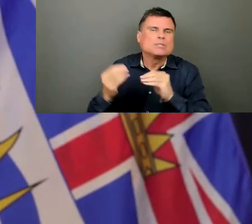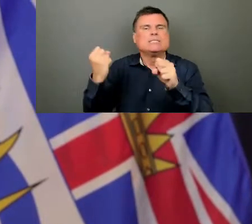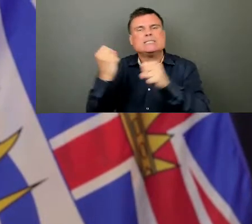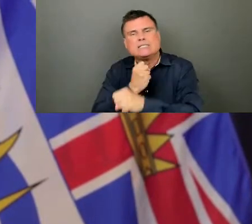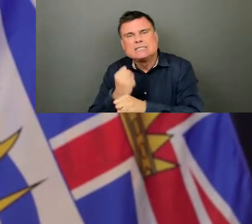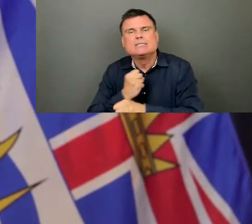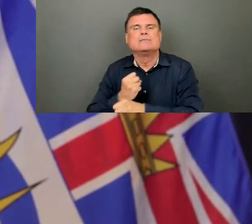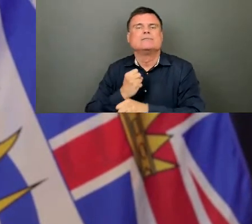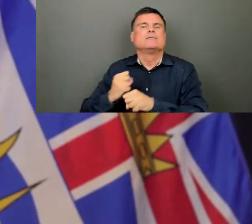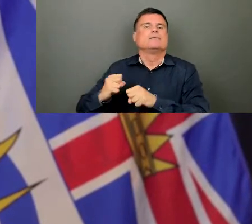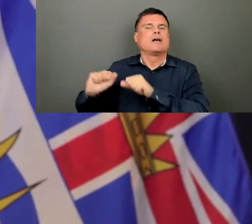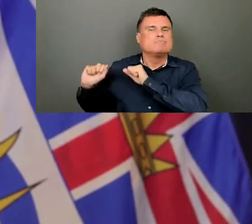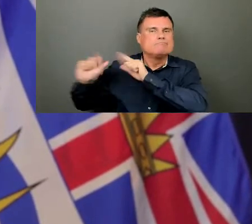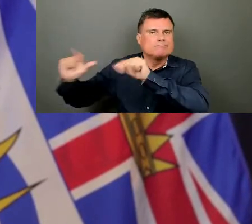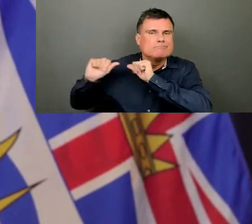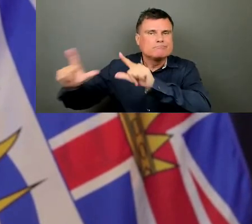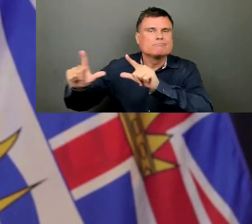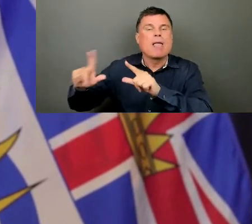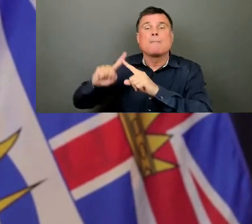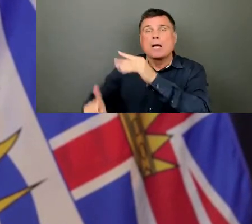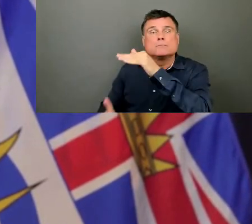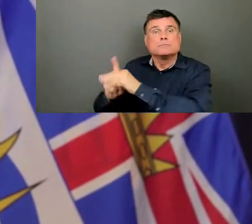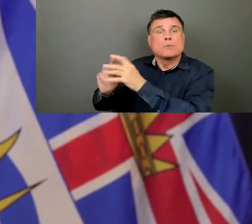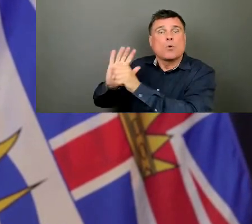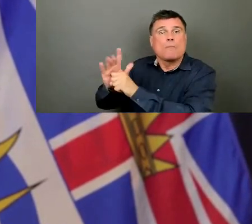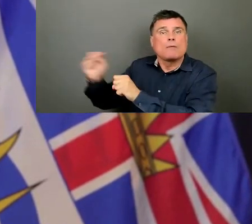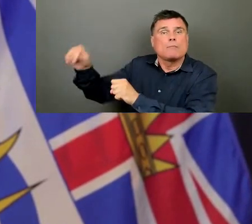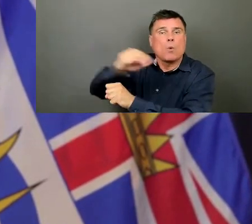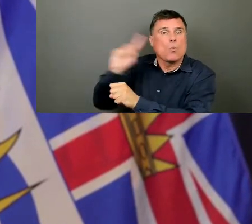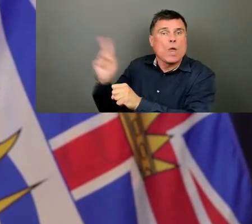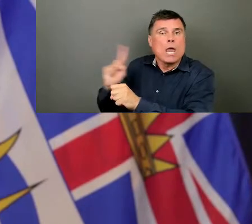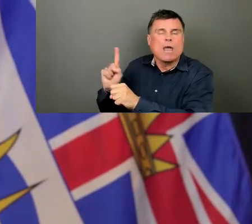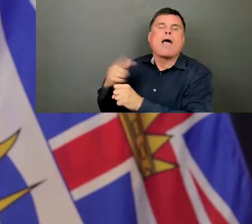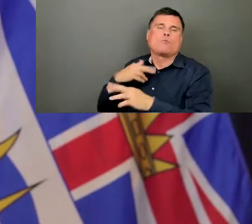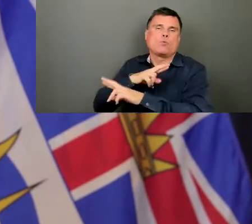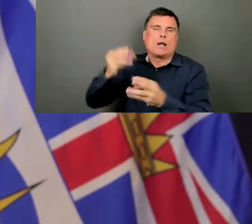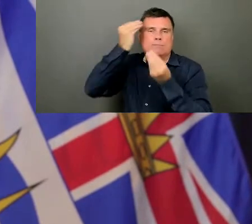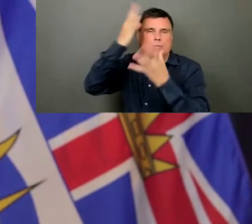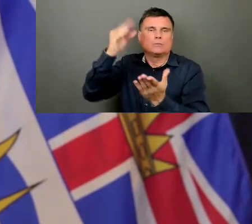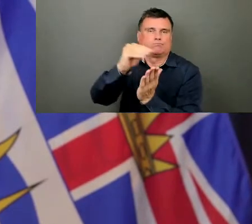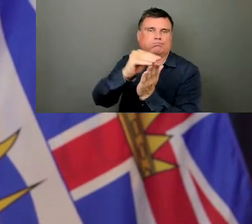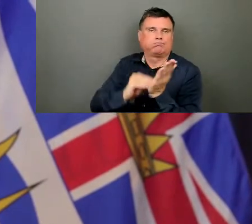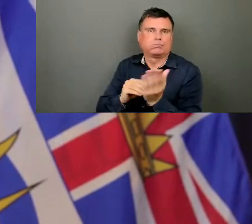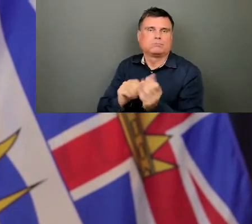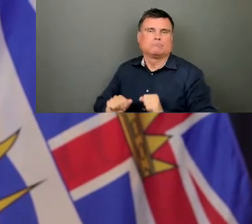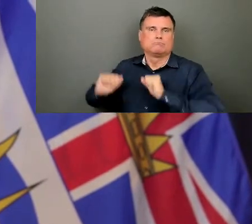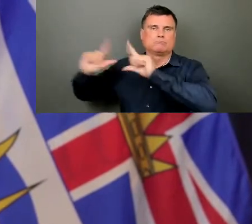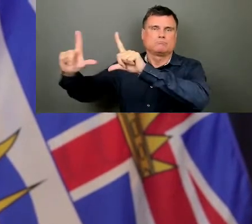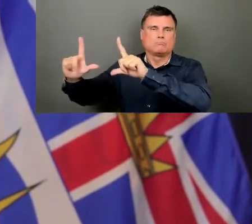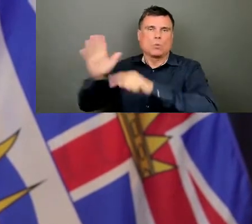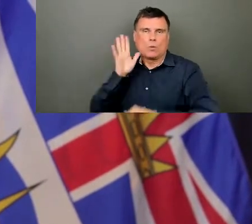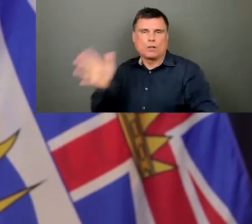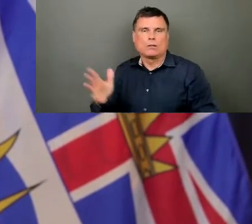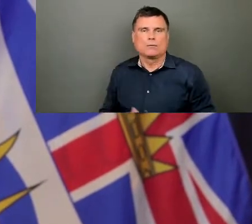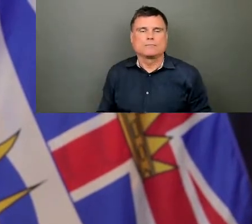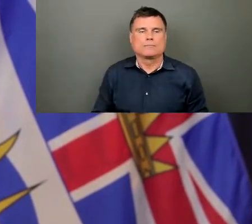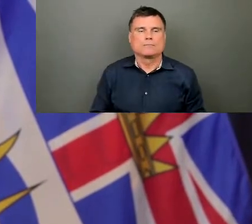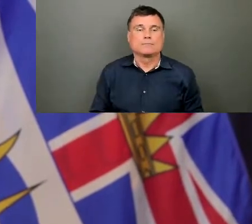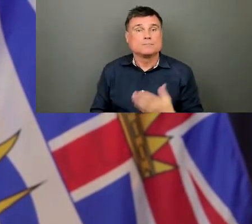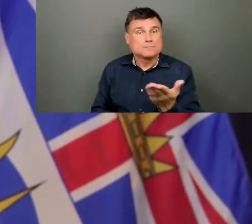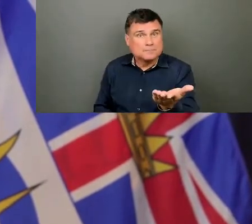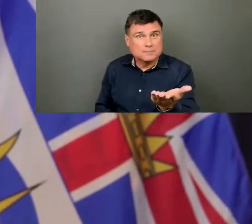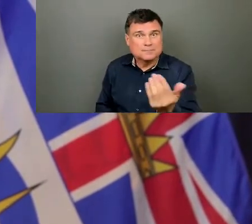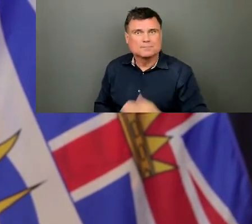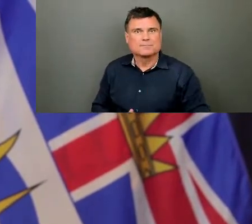Hi there. I'll just start off by saying the question's for Dr. Henry, but Minister Dix, if we could please have an answer in